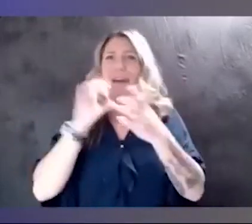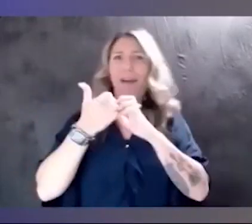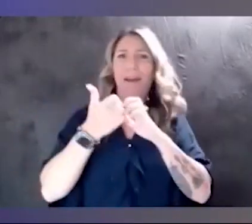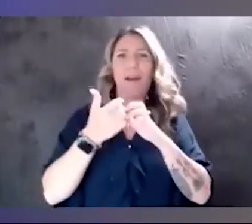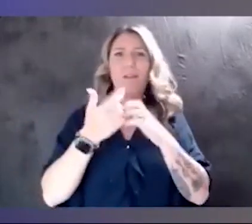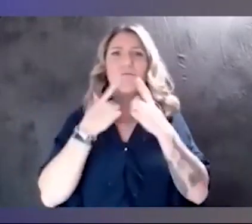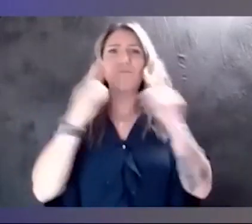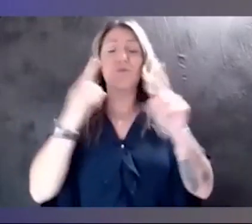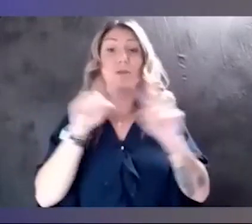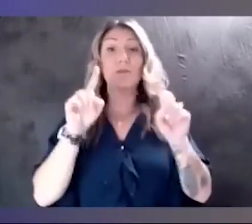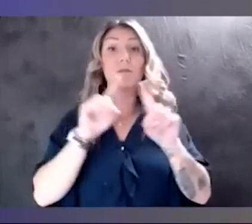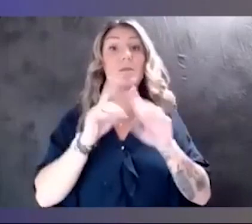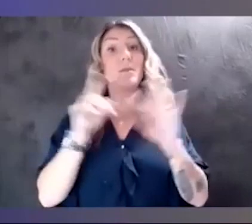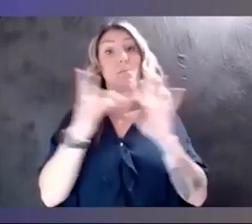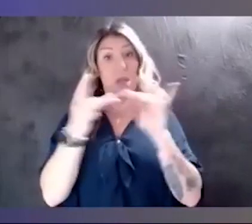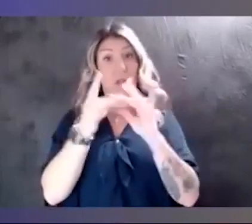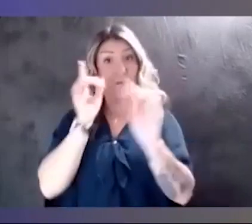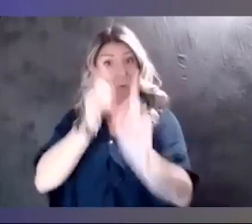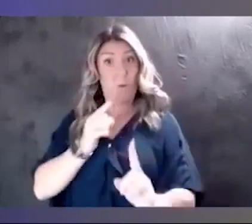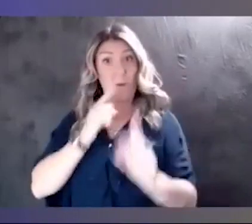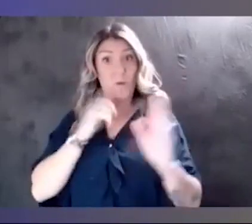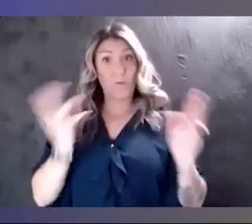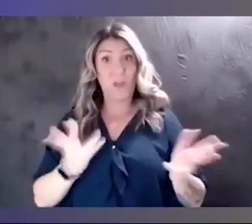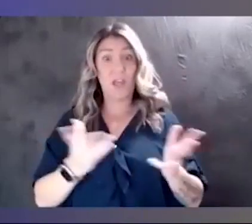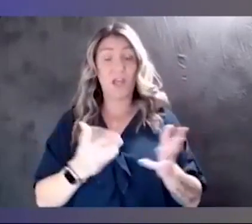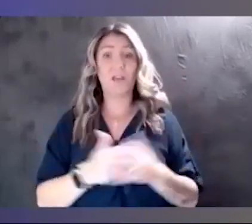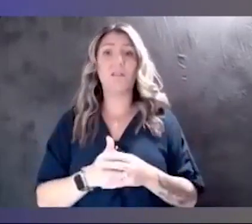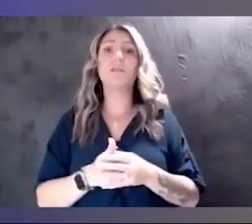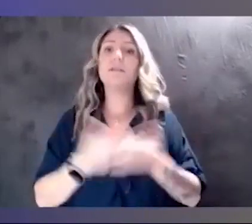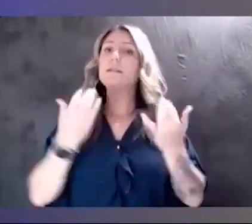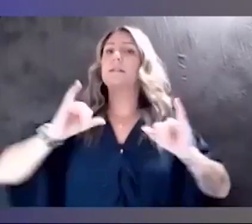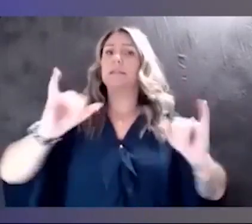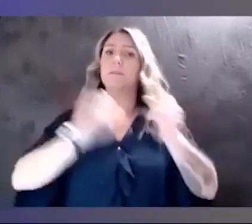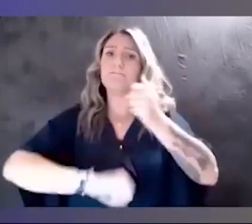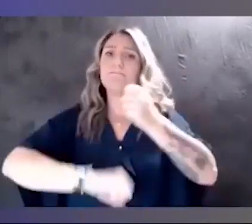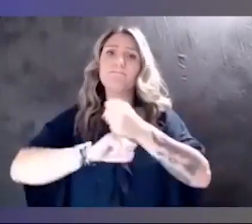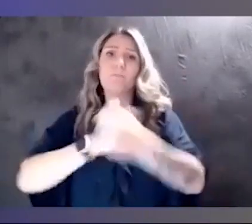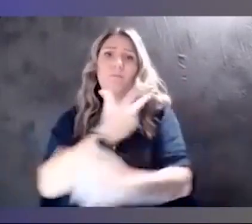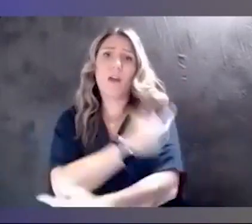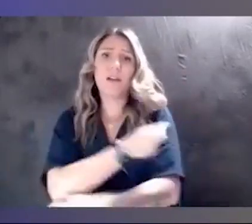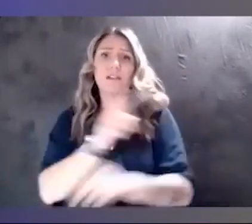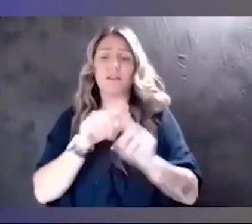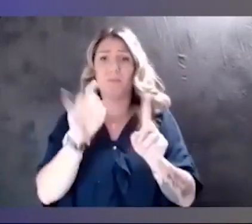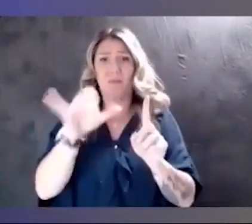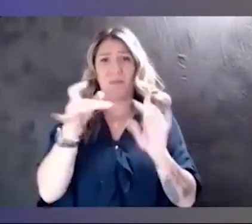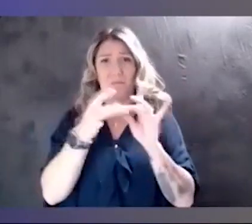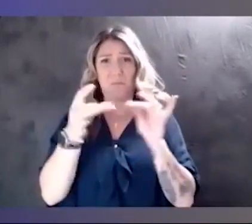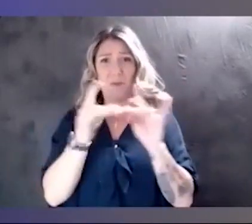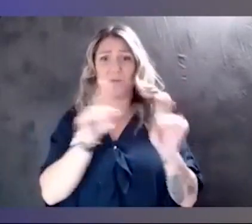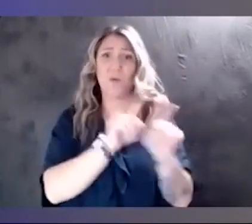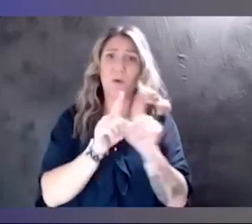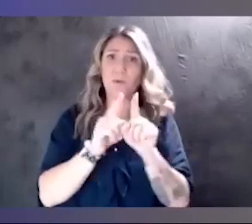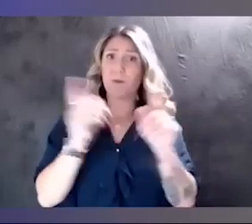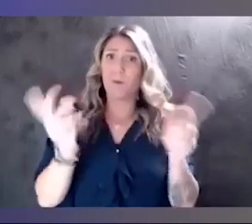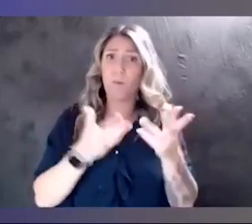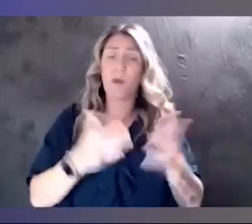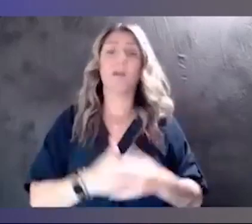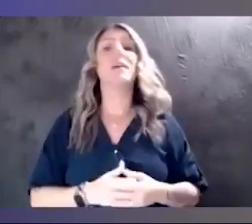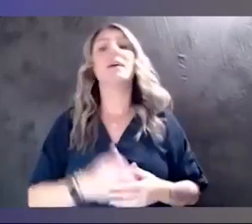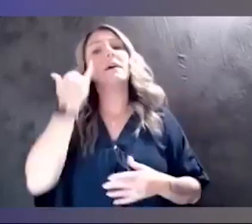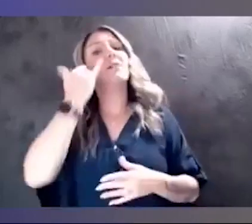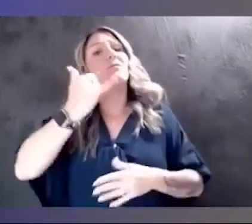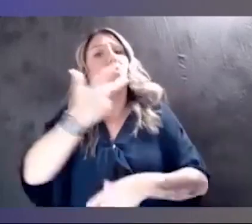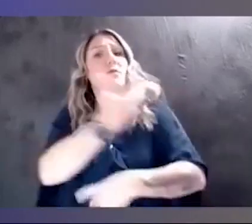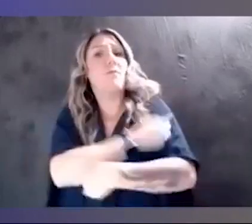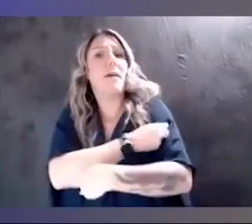message is, let's still be a proponent of vaccination. But that message also can be, even if you're vaccinated, it doesn't